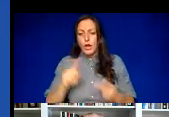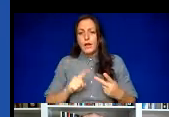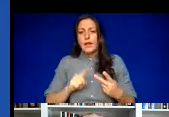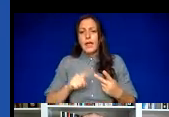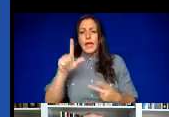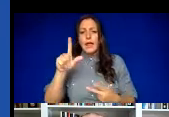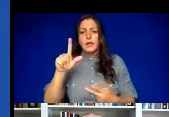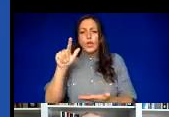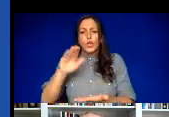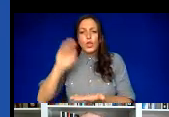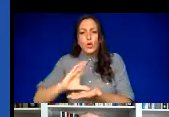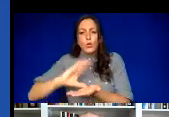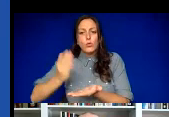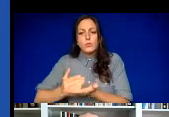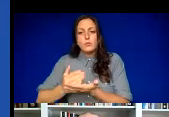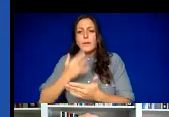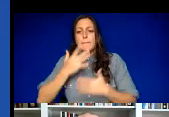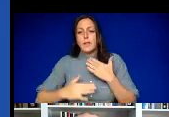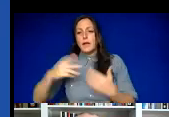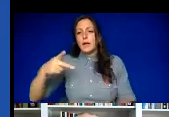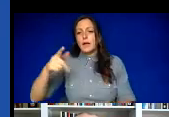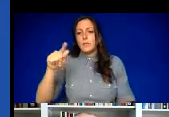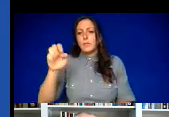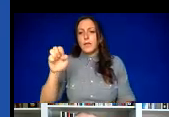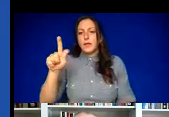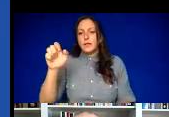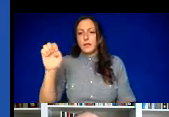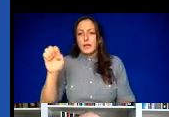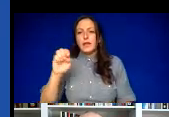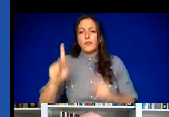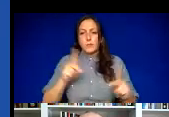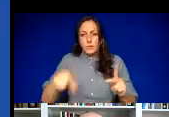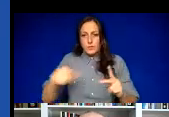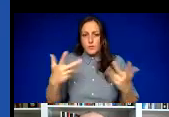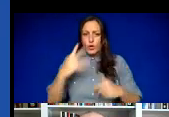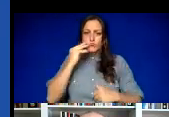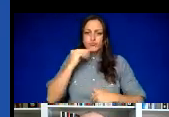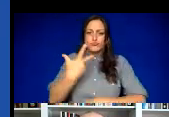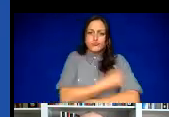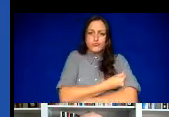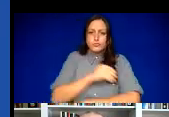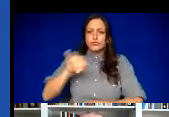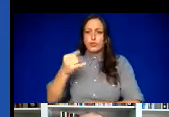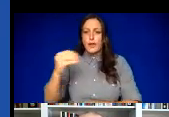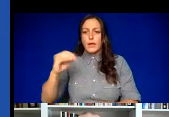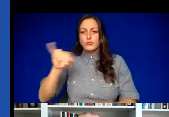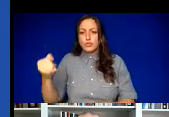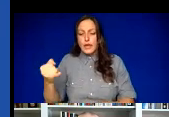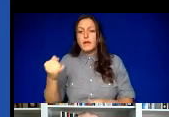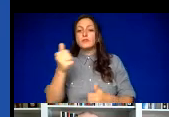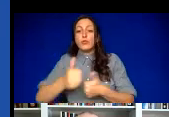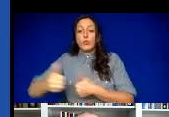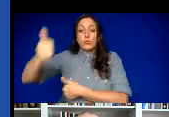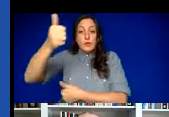vaccinated with the J&J vaccine. The ACIP met yesterday to review these cases and to plan their next